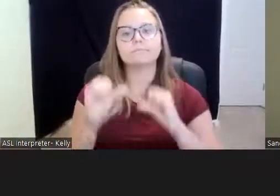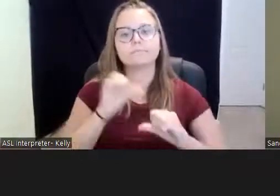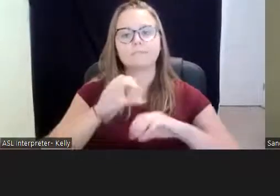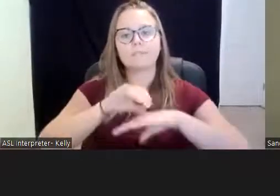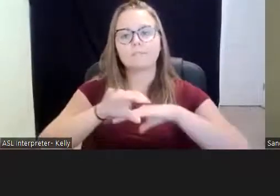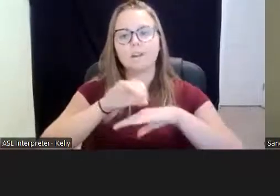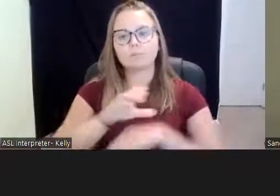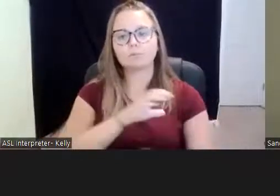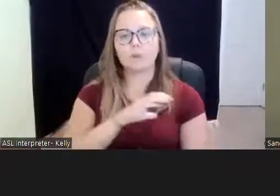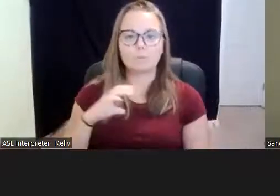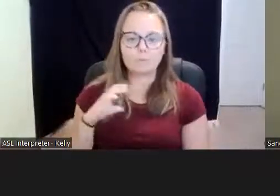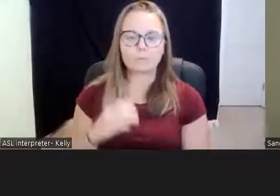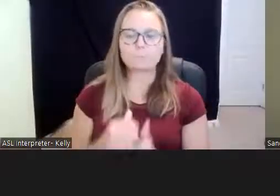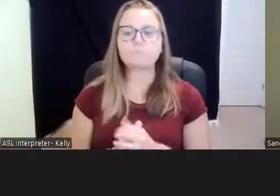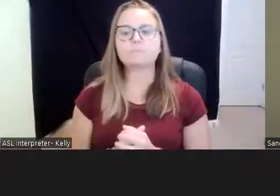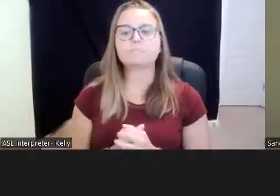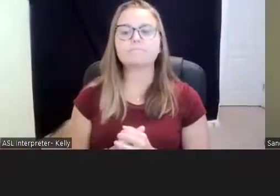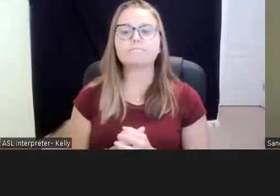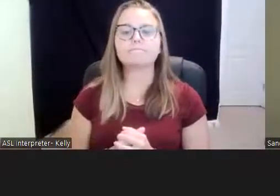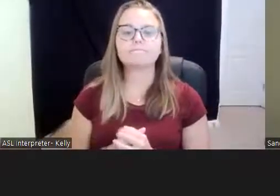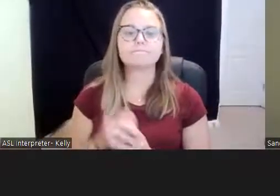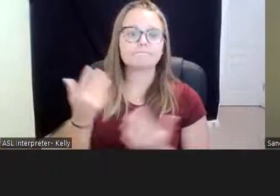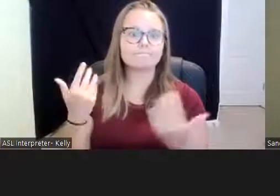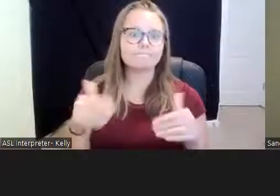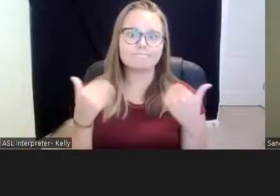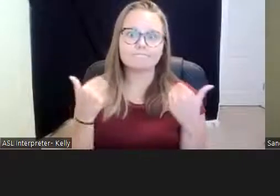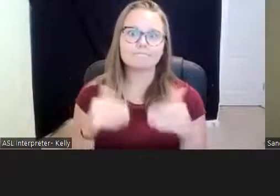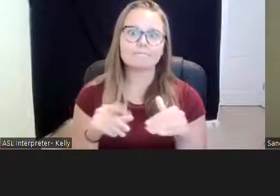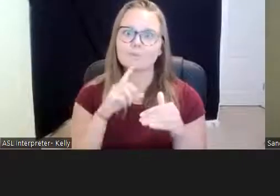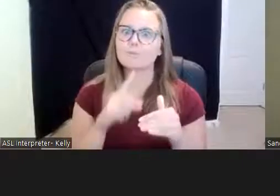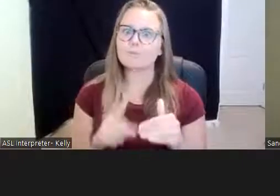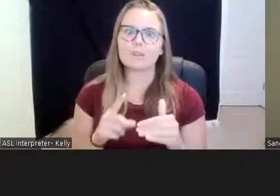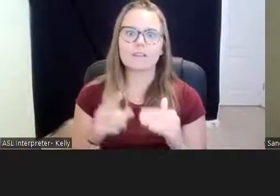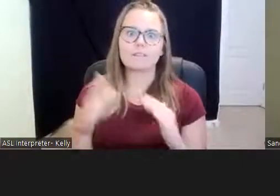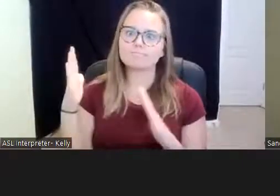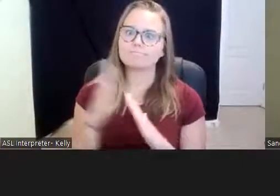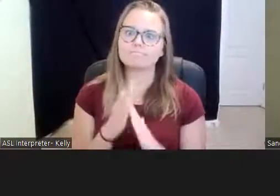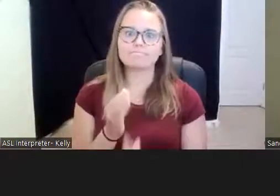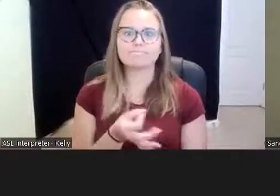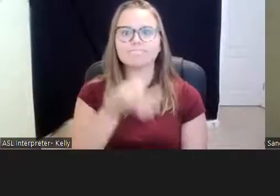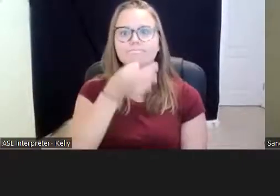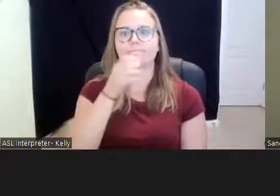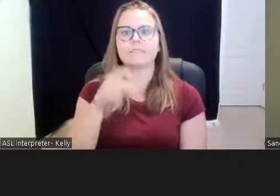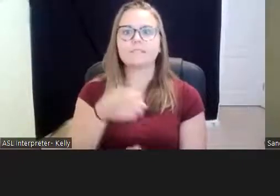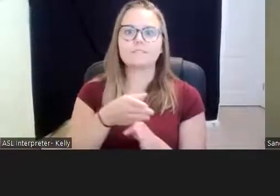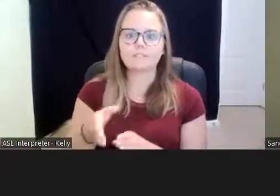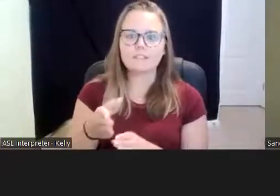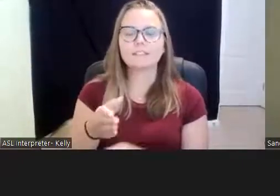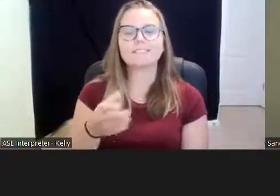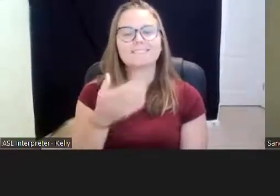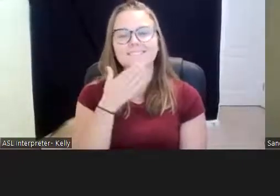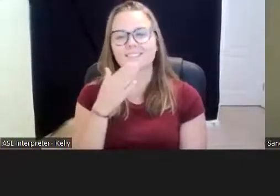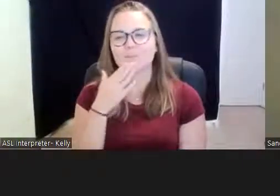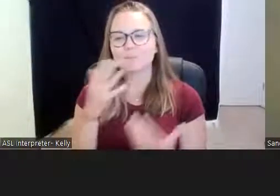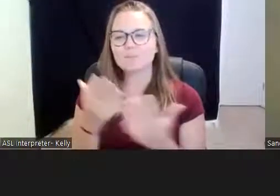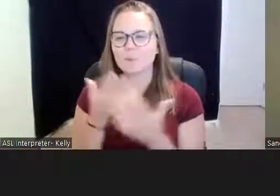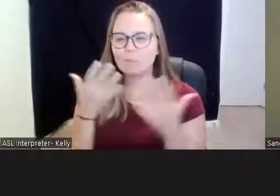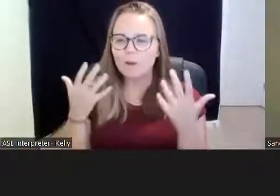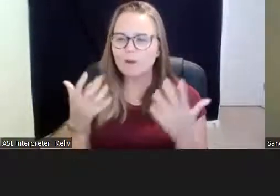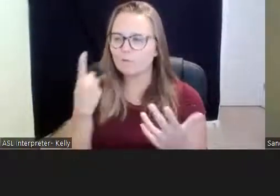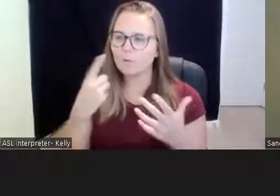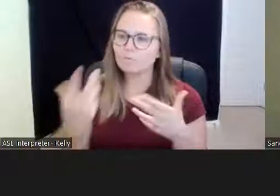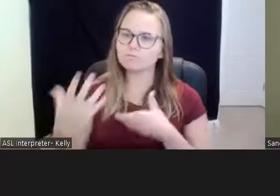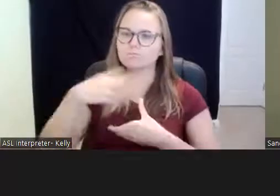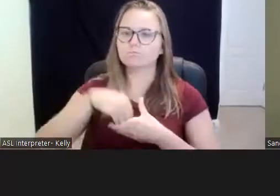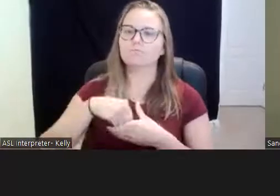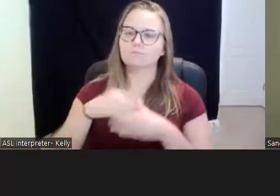Advisory Council. She is such a renowned expert in this field. Julianne, thank you so much for being with us